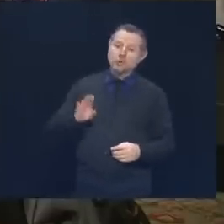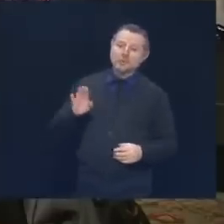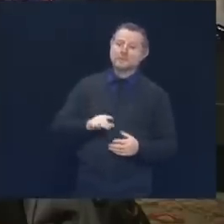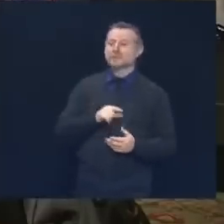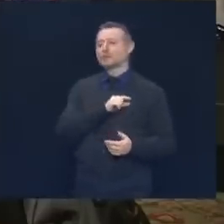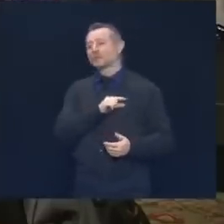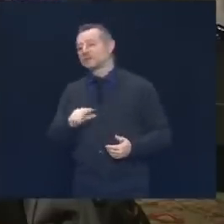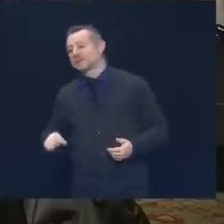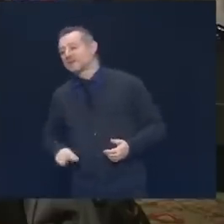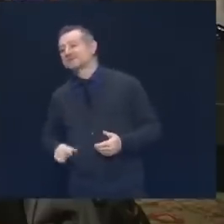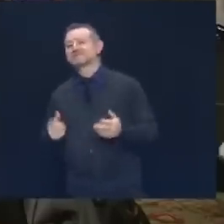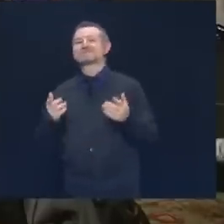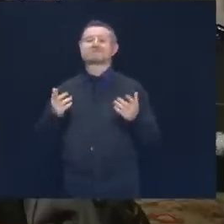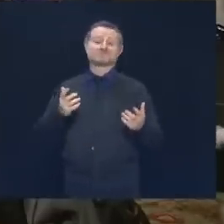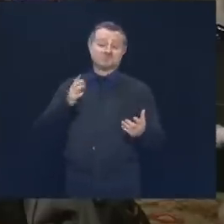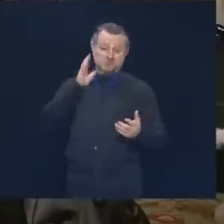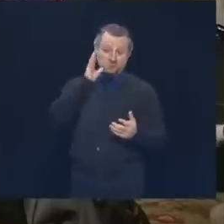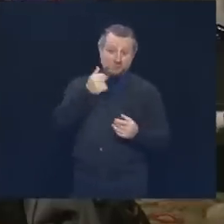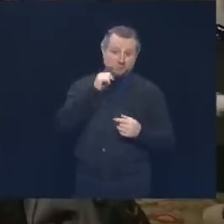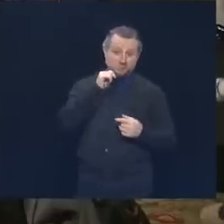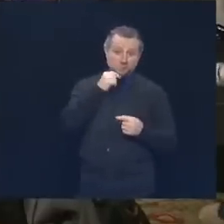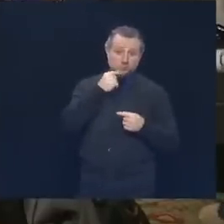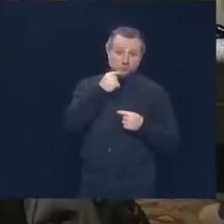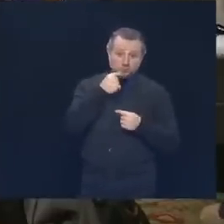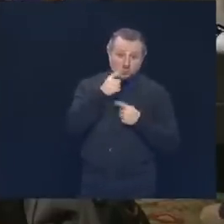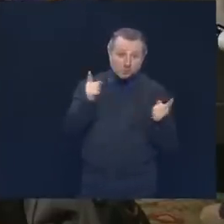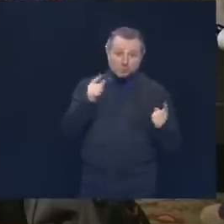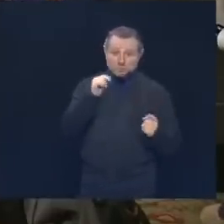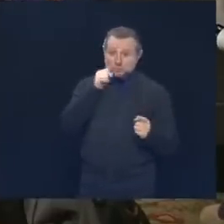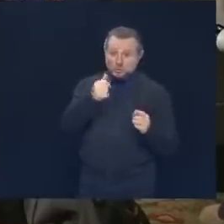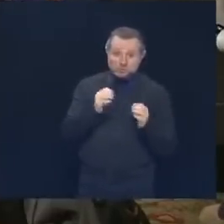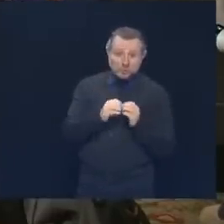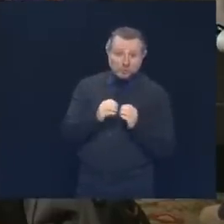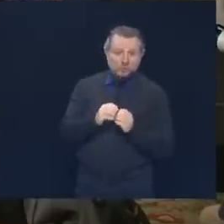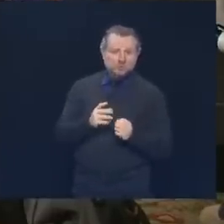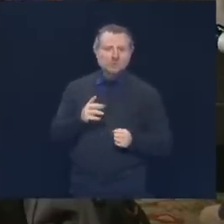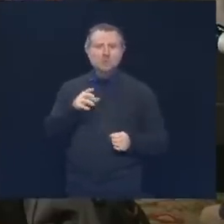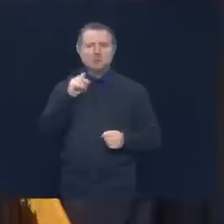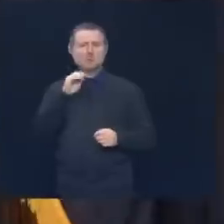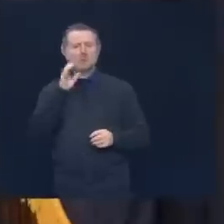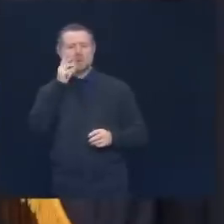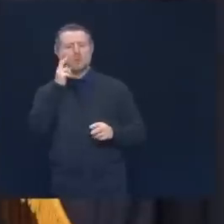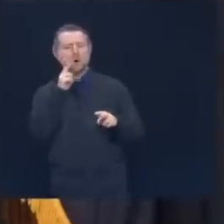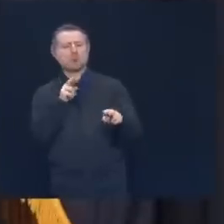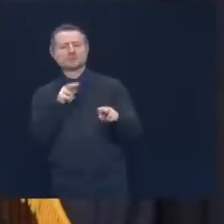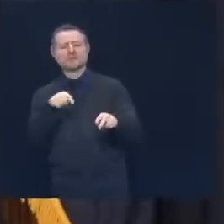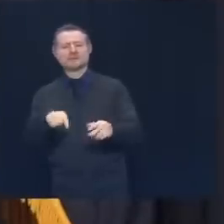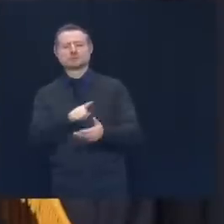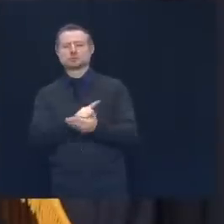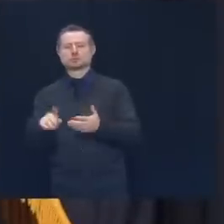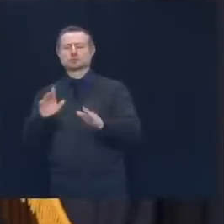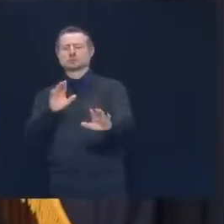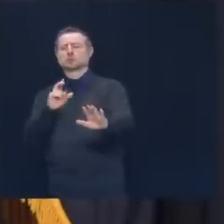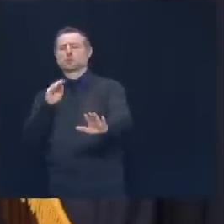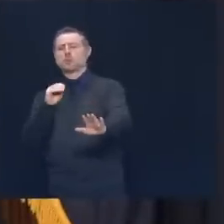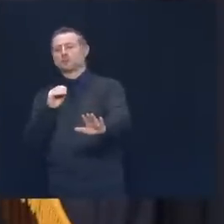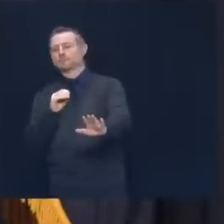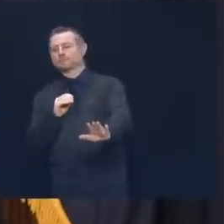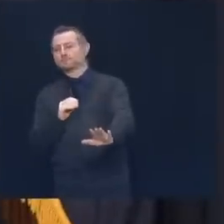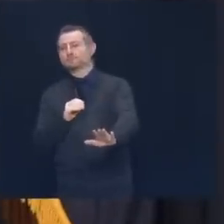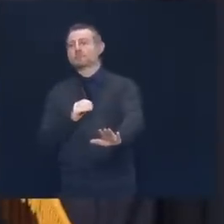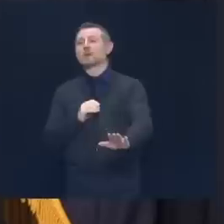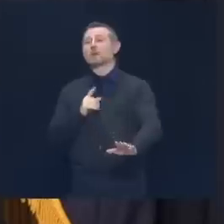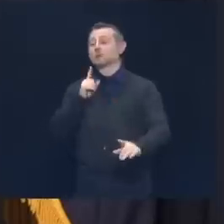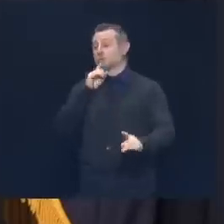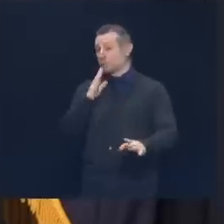and Orange County We have to tomorrow? watch the numbers. Do you expect that announcement this week or an update on that, I guess?